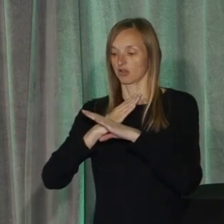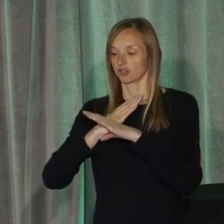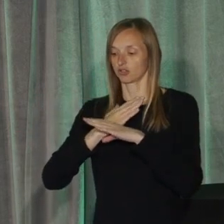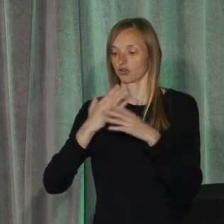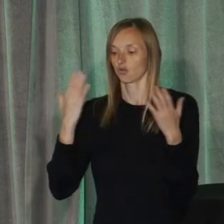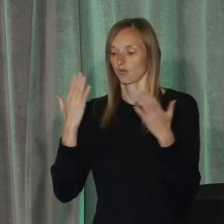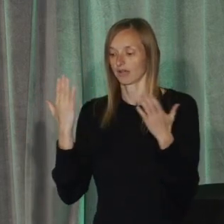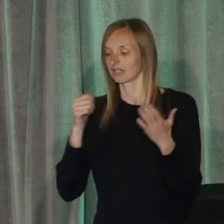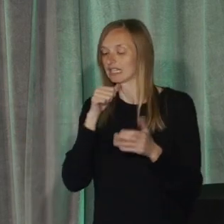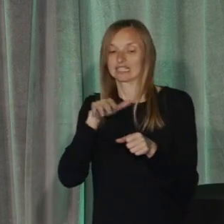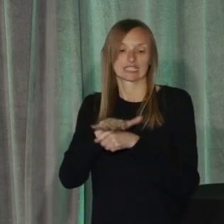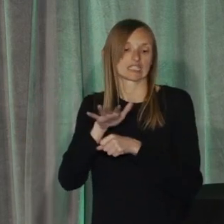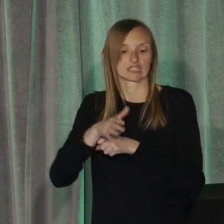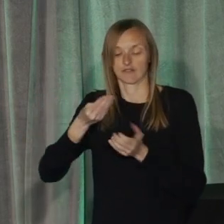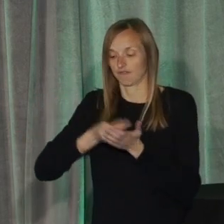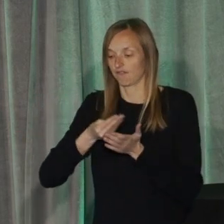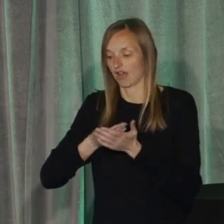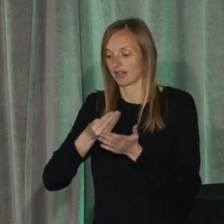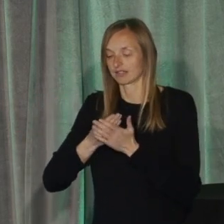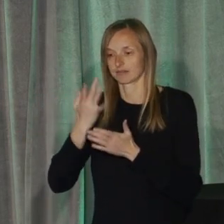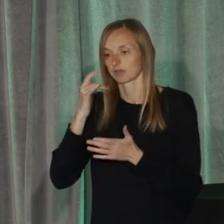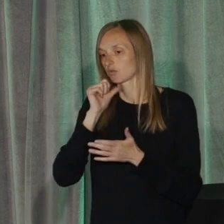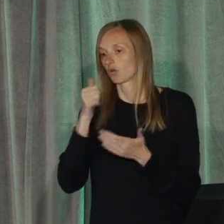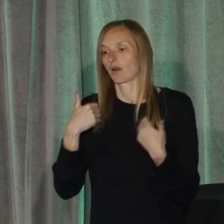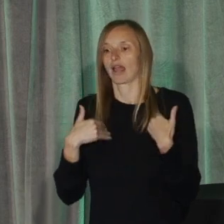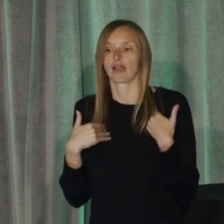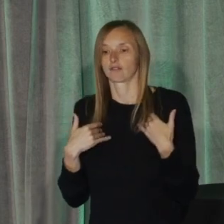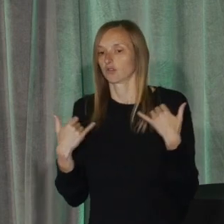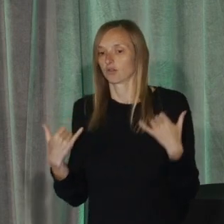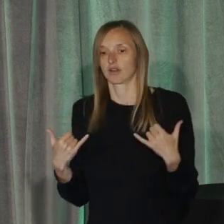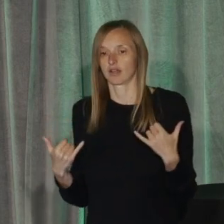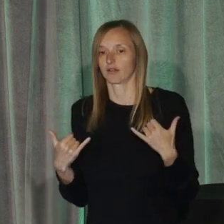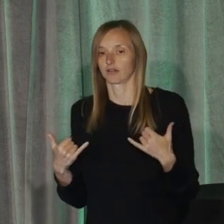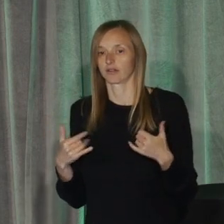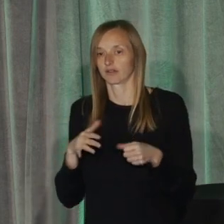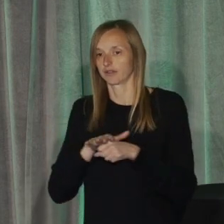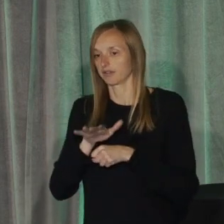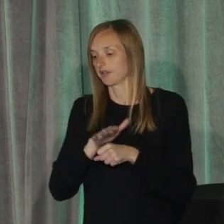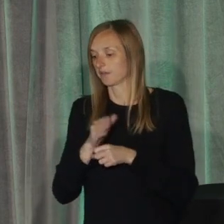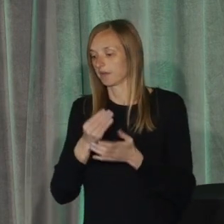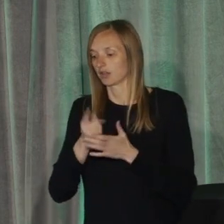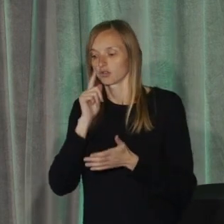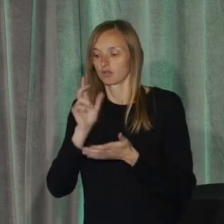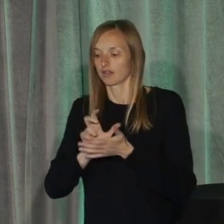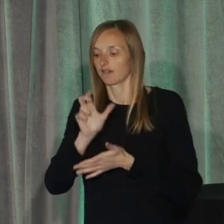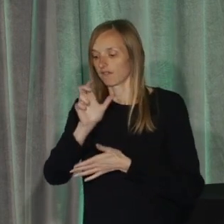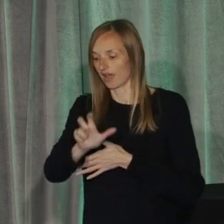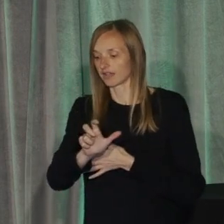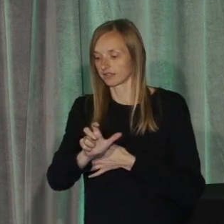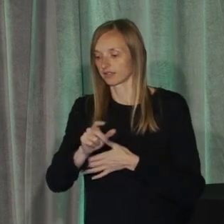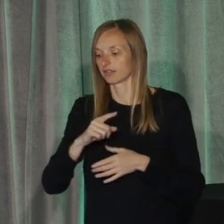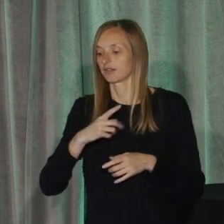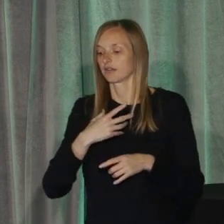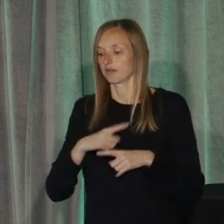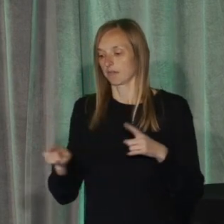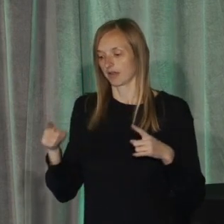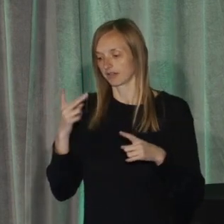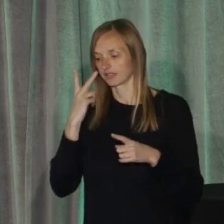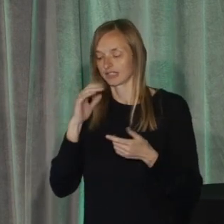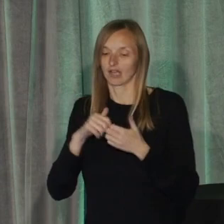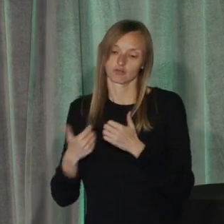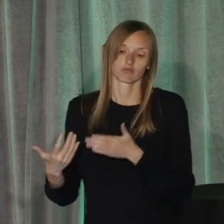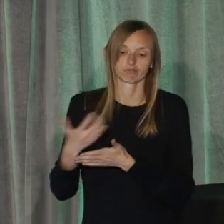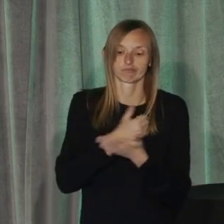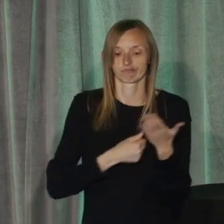is insufficient funds because we don't have now the core amount to invest, but we're still finding how we can get